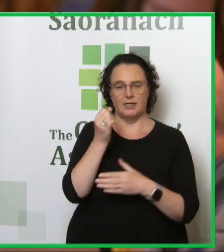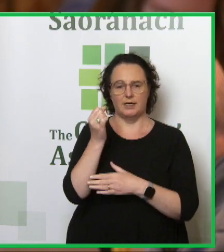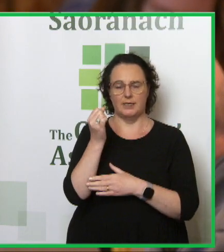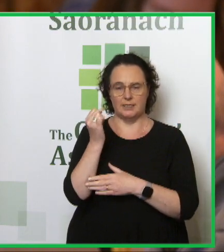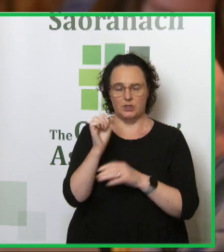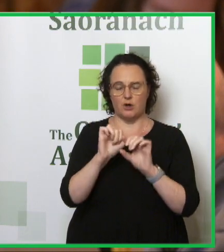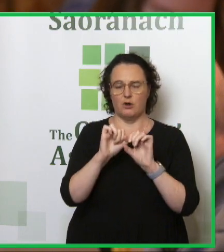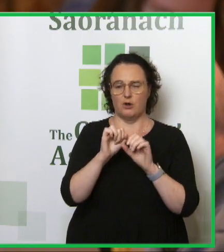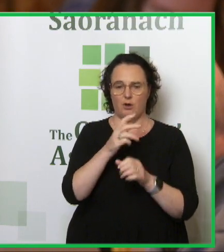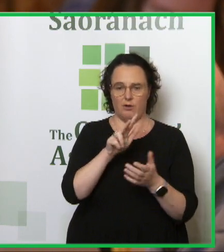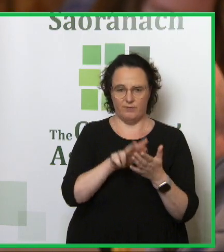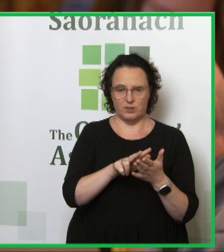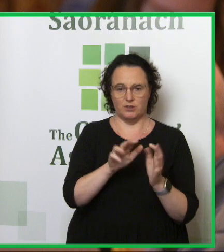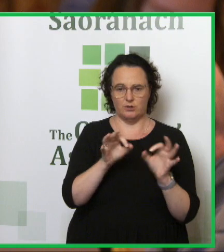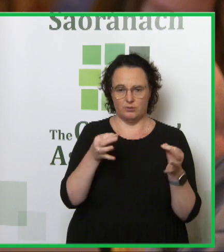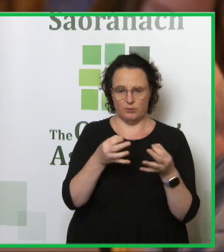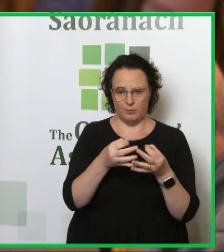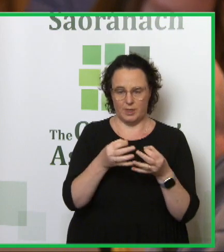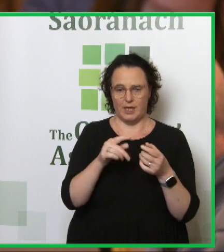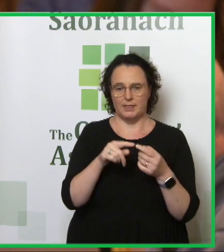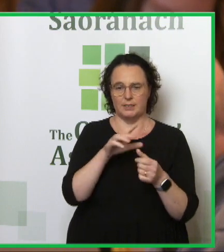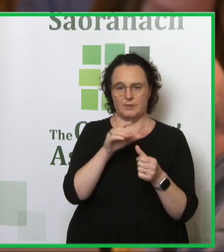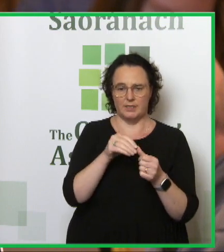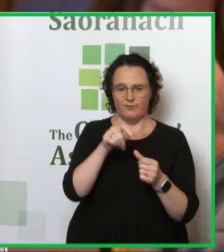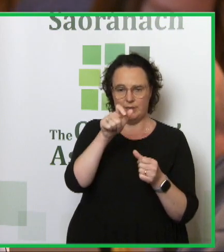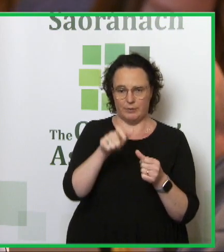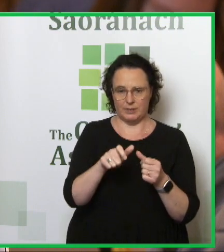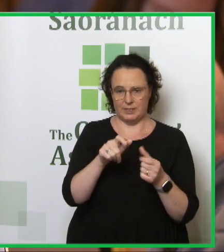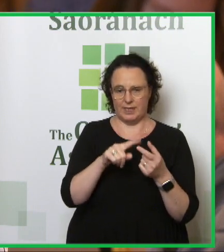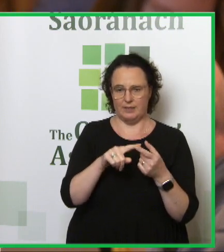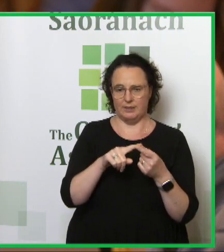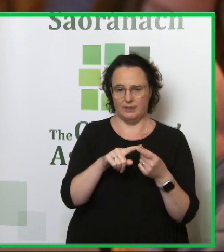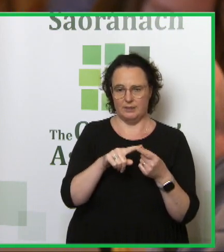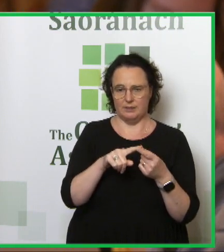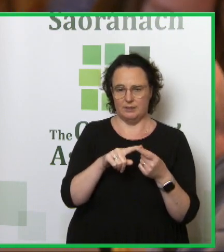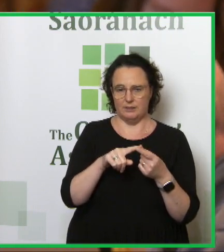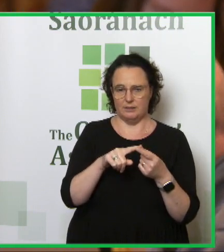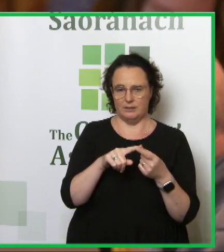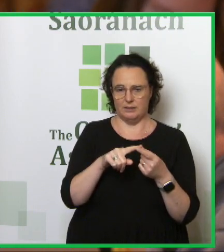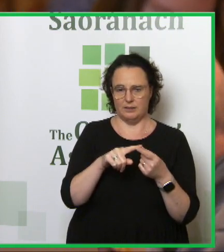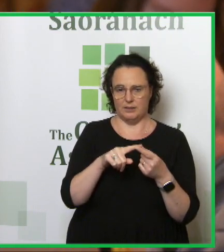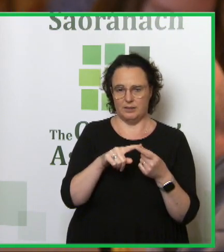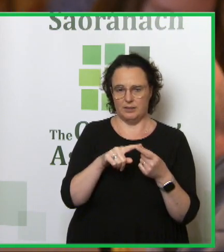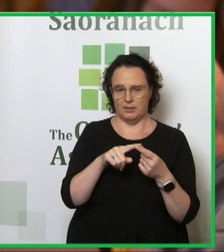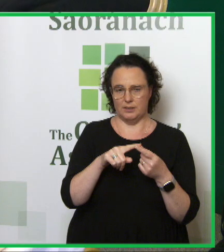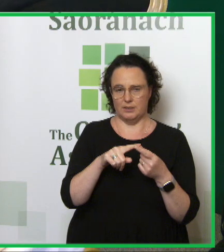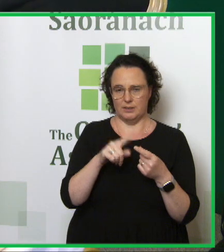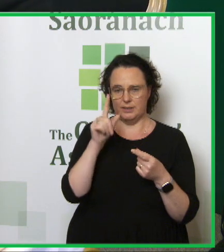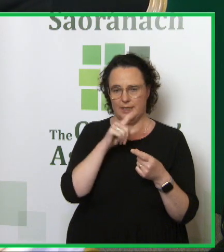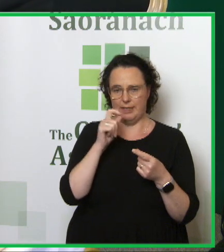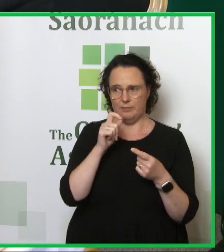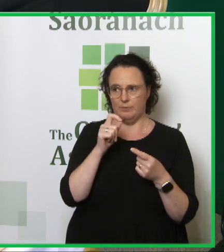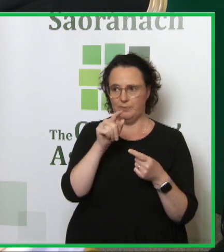we publish the body and a specific person or group, the name of the, and along with the report? Thank